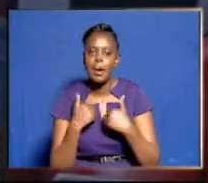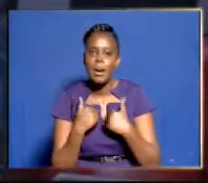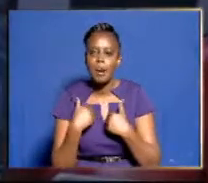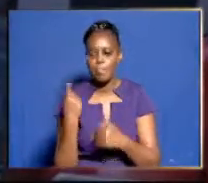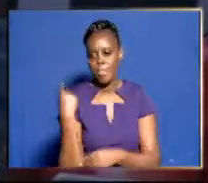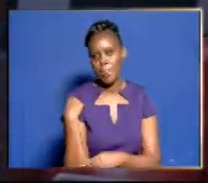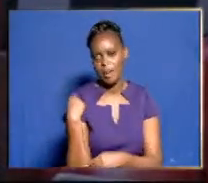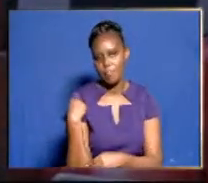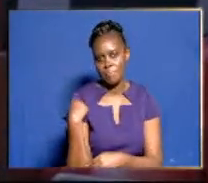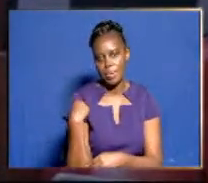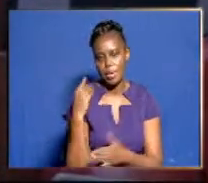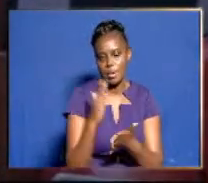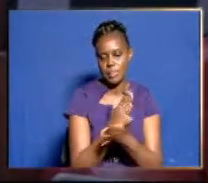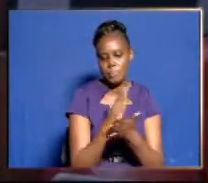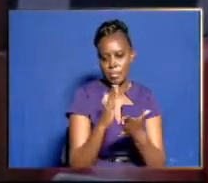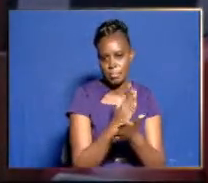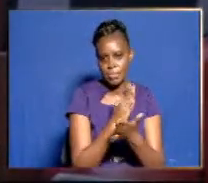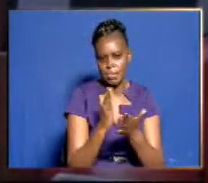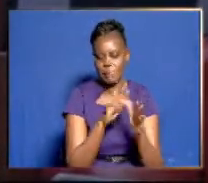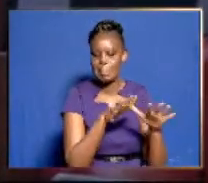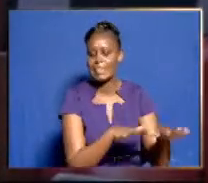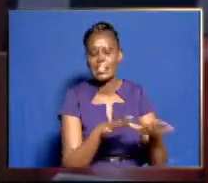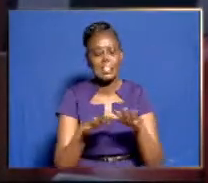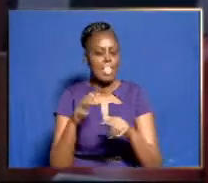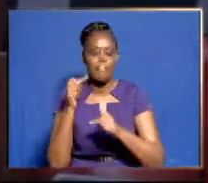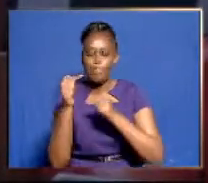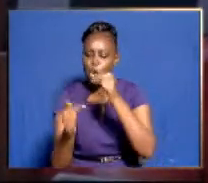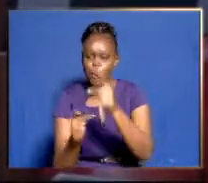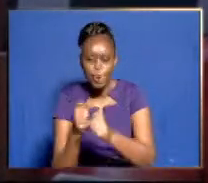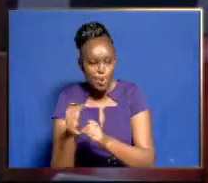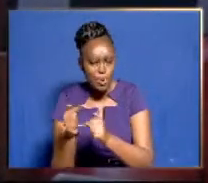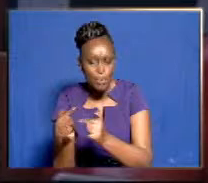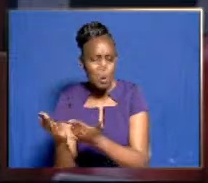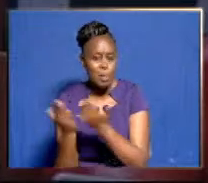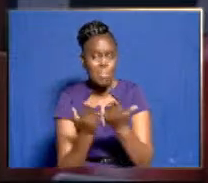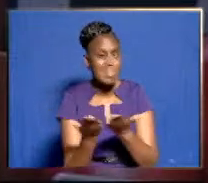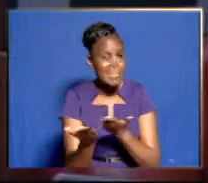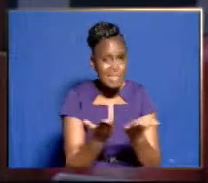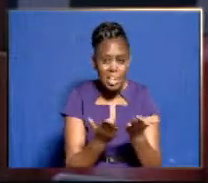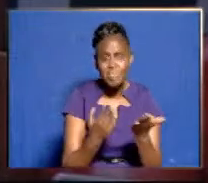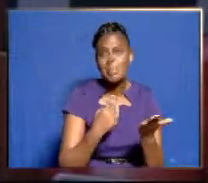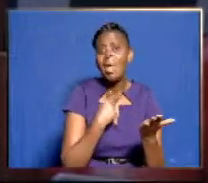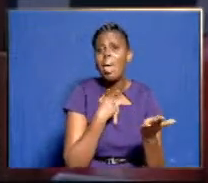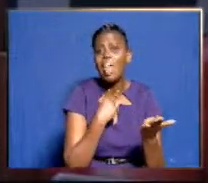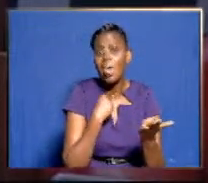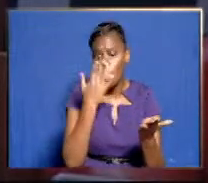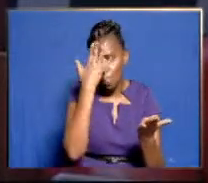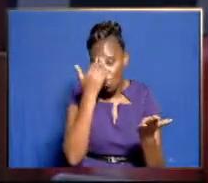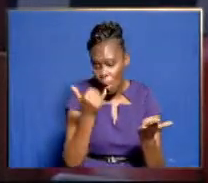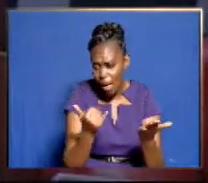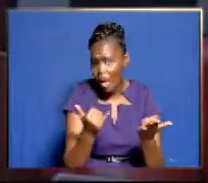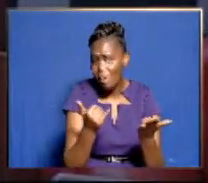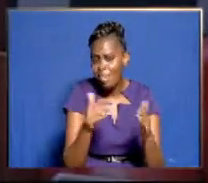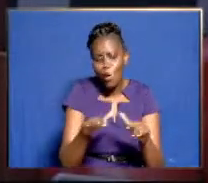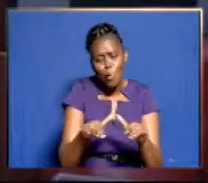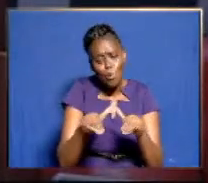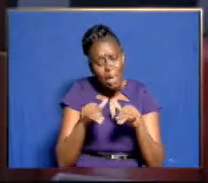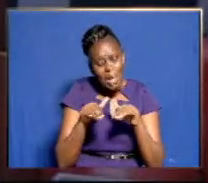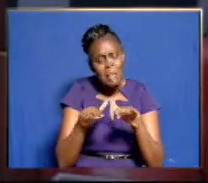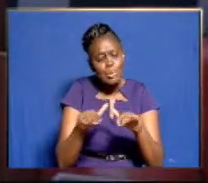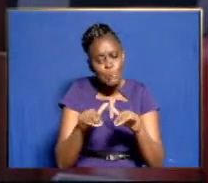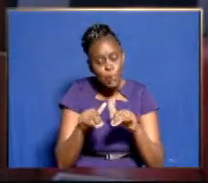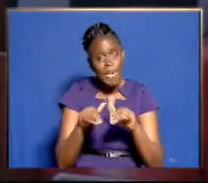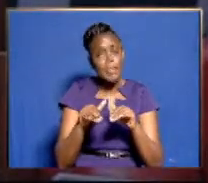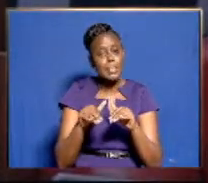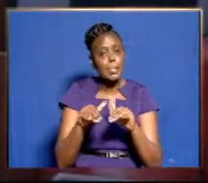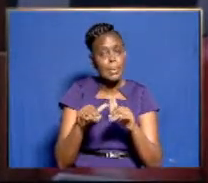number of our departments that are suffering that cannot provide services because of delayed disbursements, especially